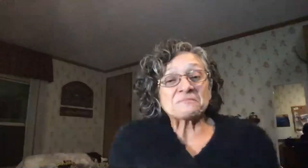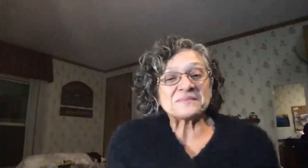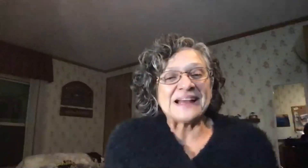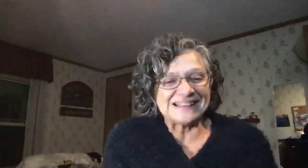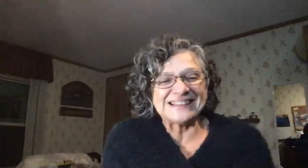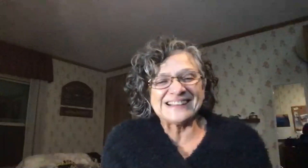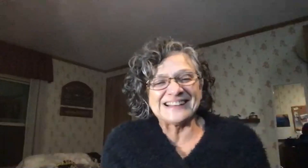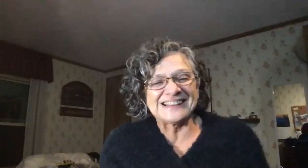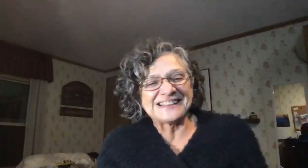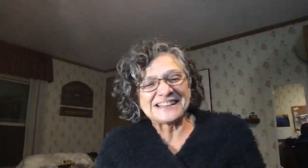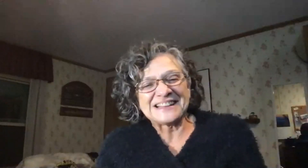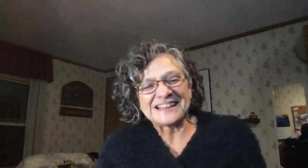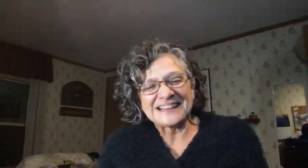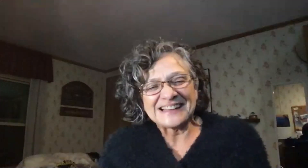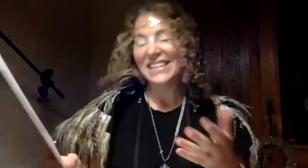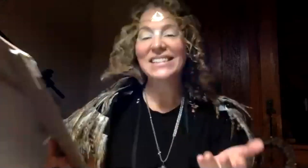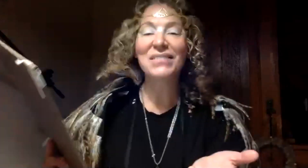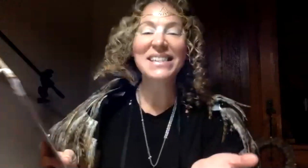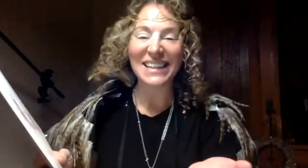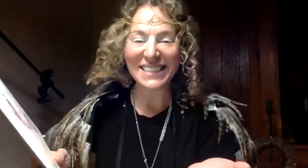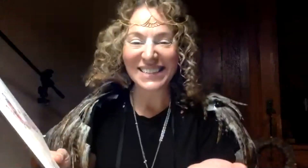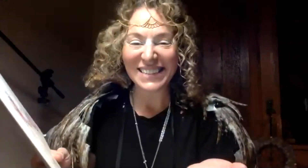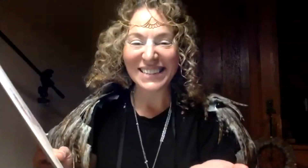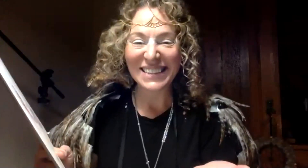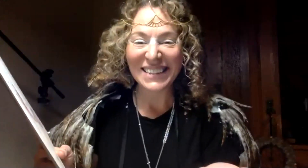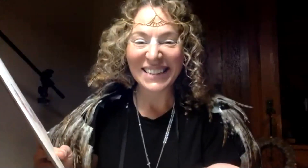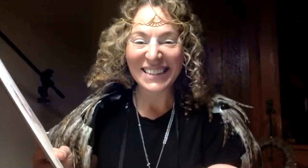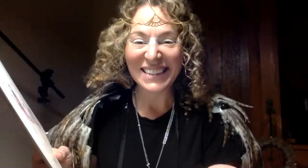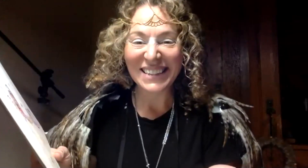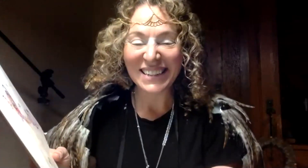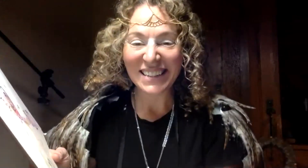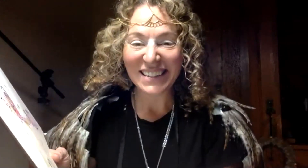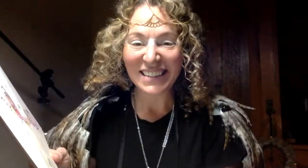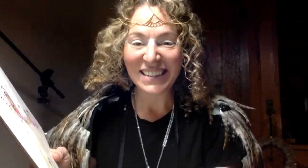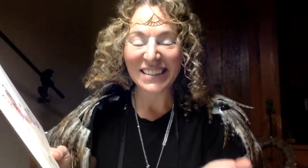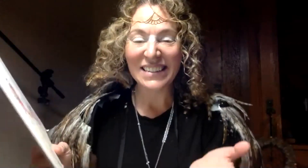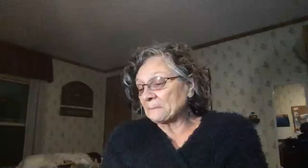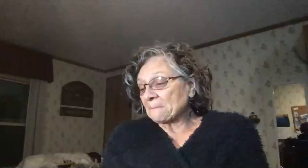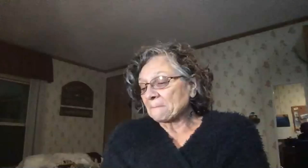Okay. Sorry. I don't know. Does that make sense? It actually does.